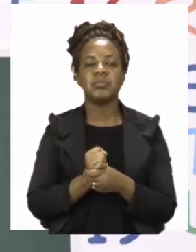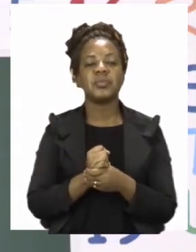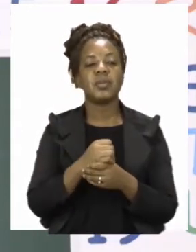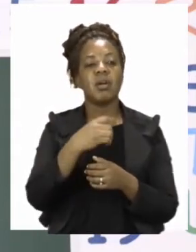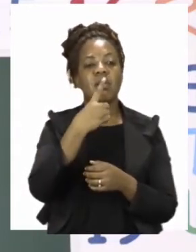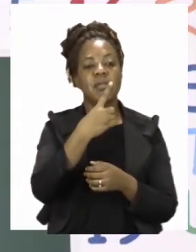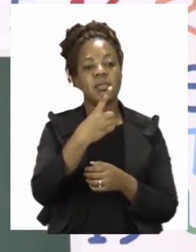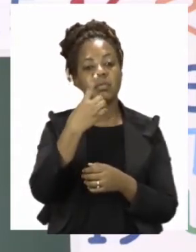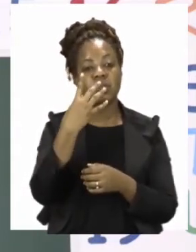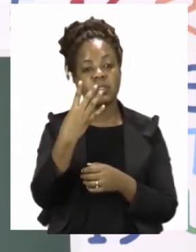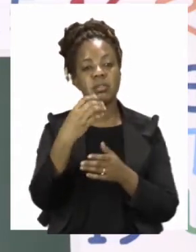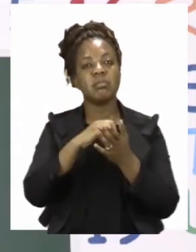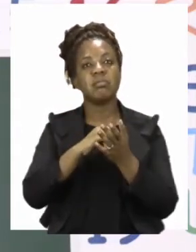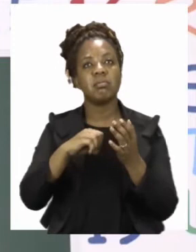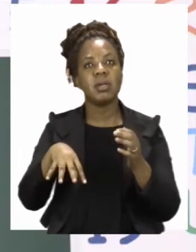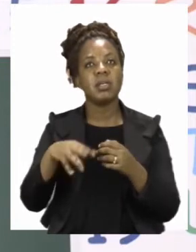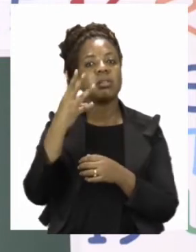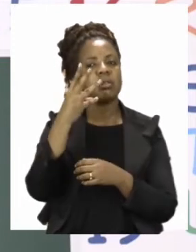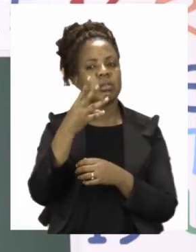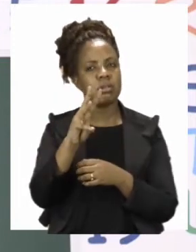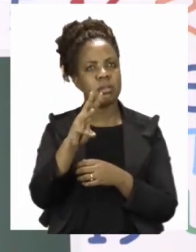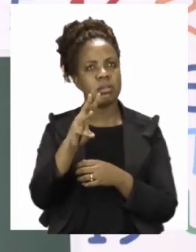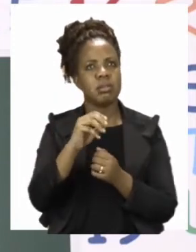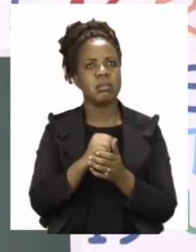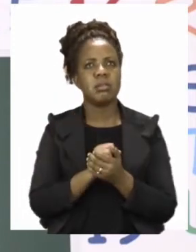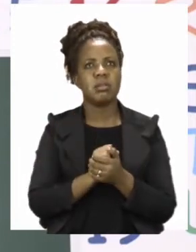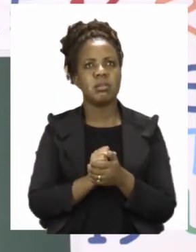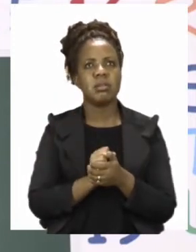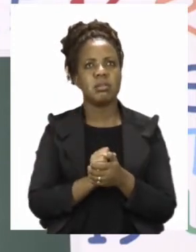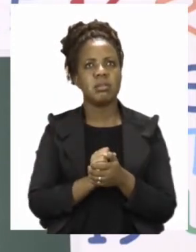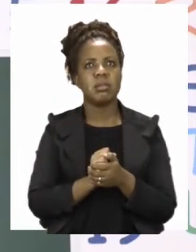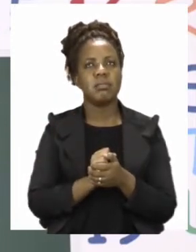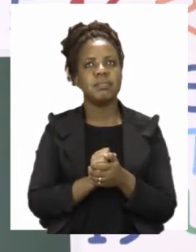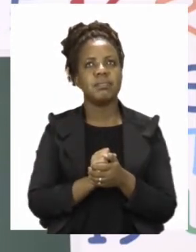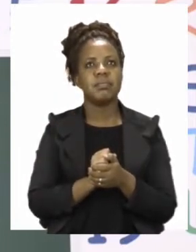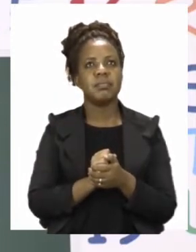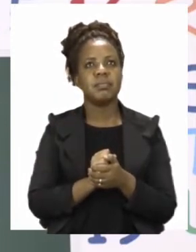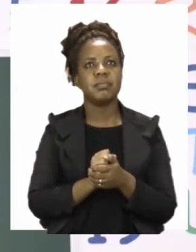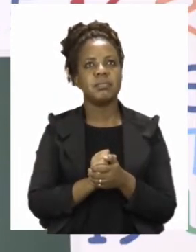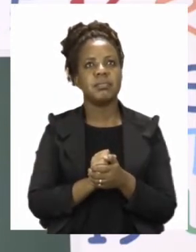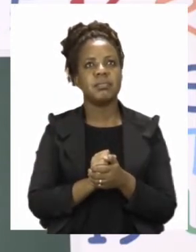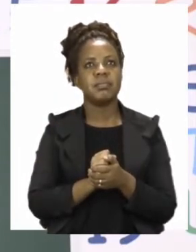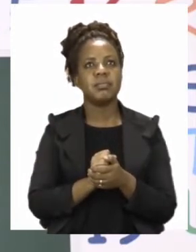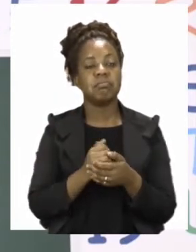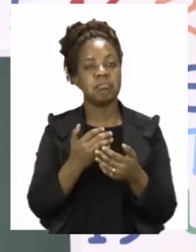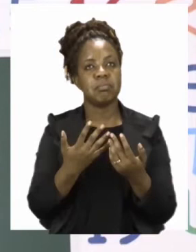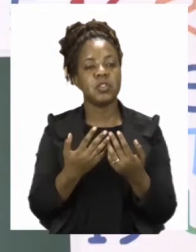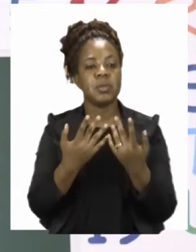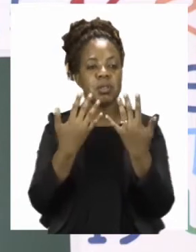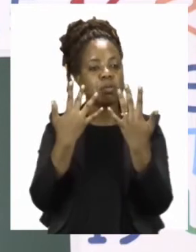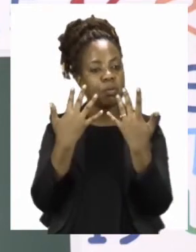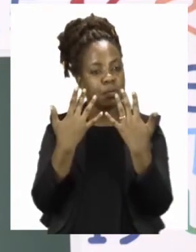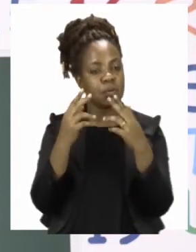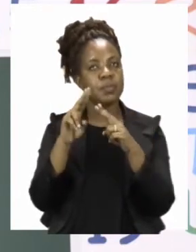84 minus 56. So that is what we are trying to figure out. Now we're going to break it